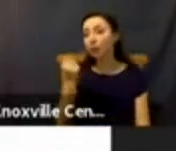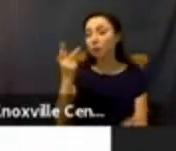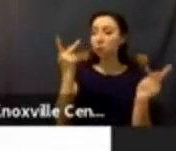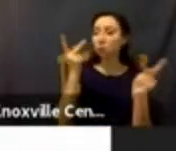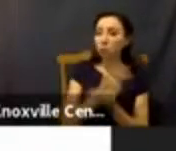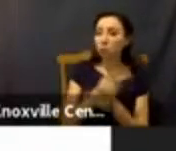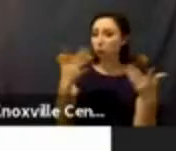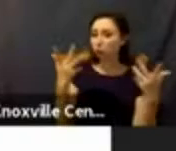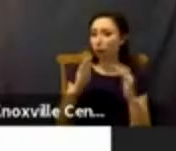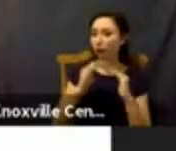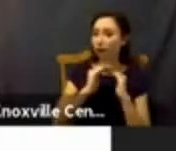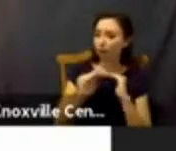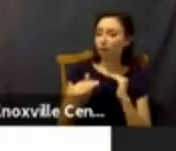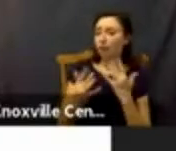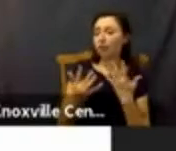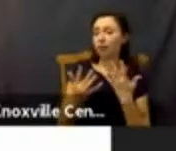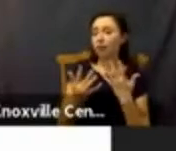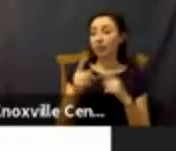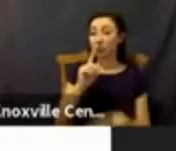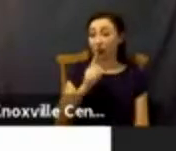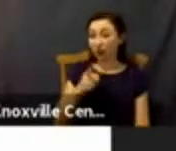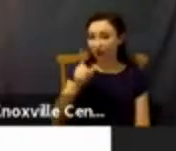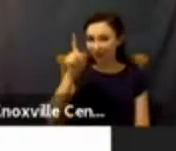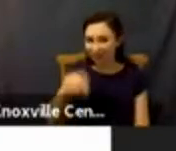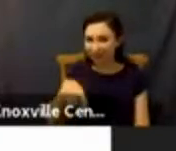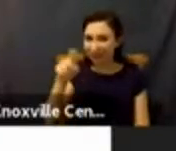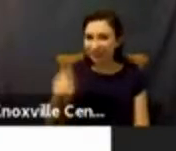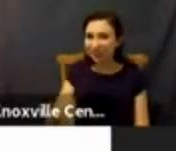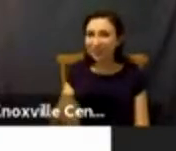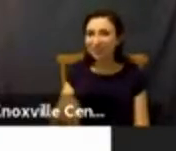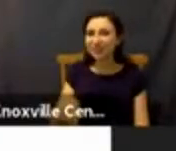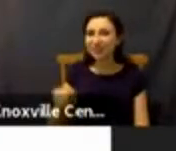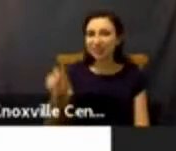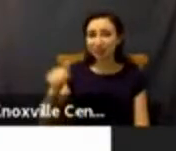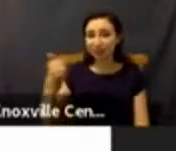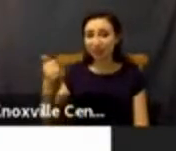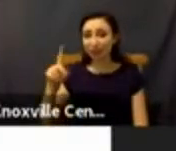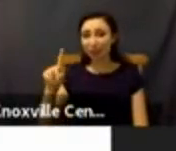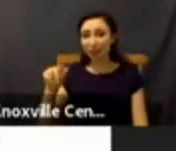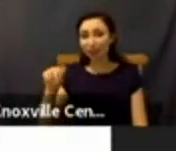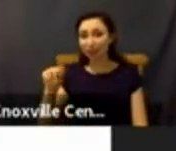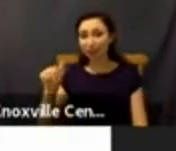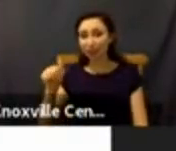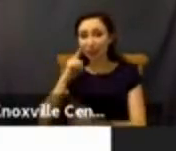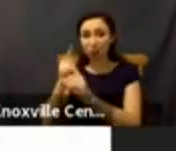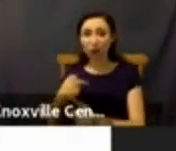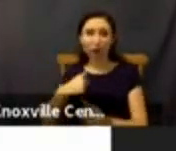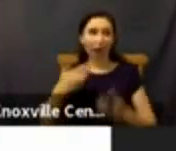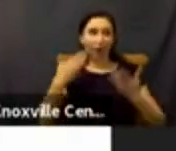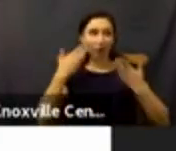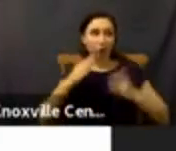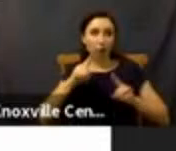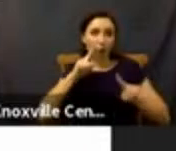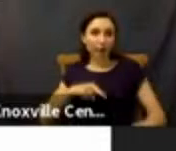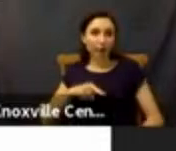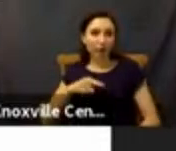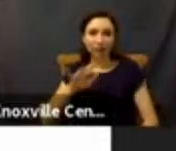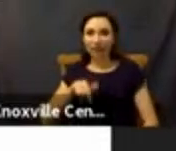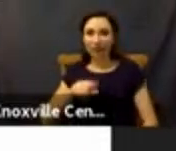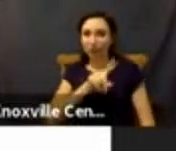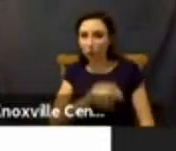community? Do we really need these other data points? And I don't know the answer. That's a question for the